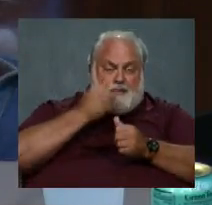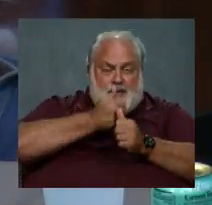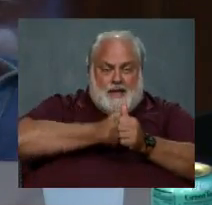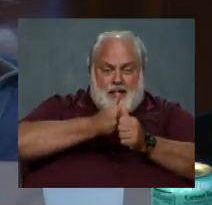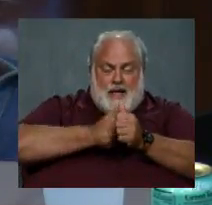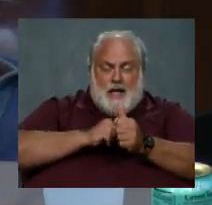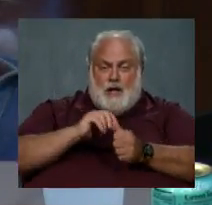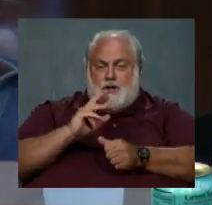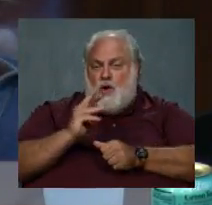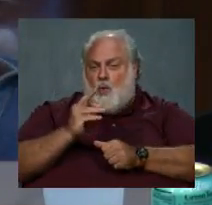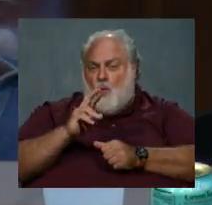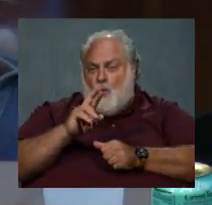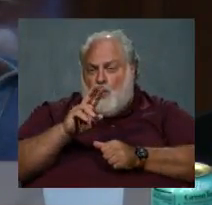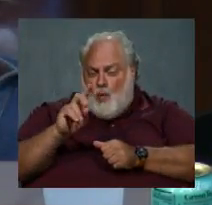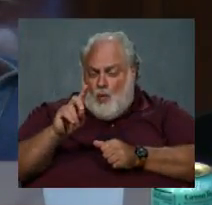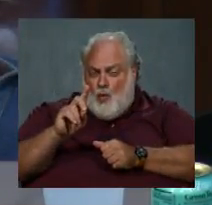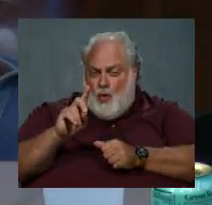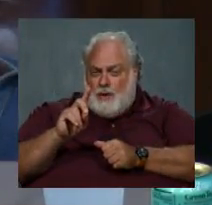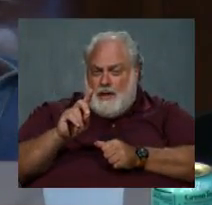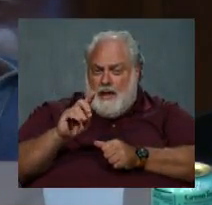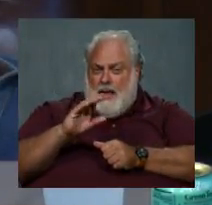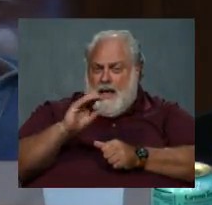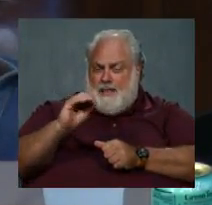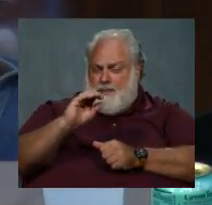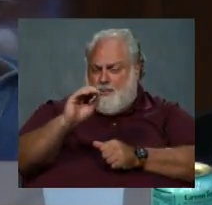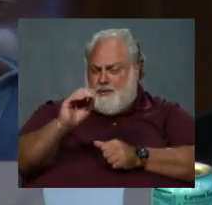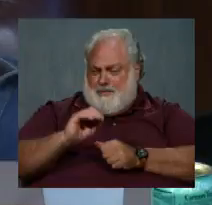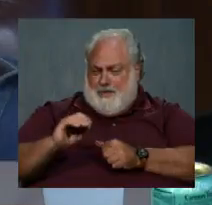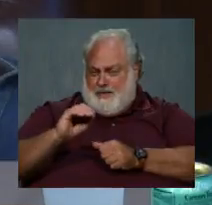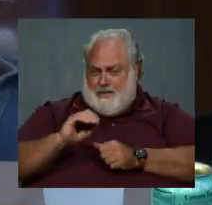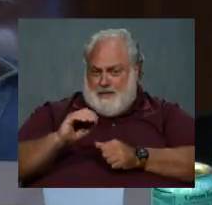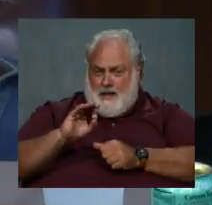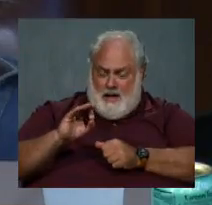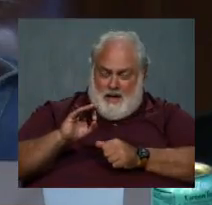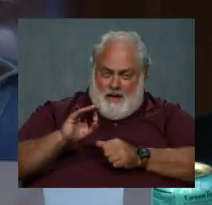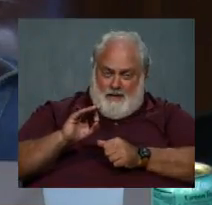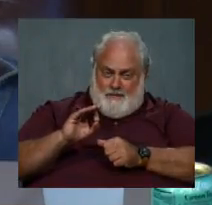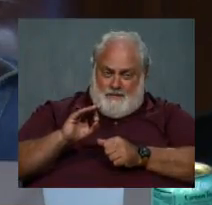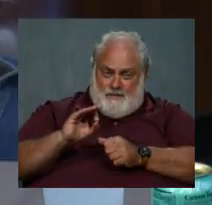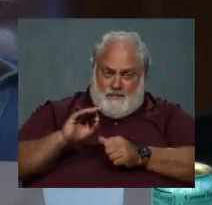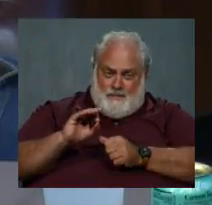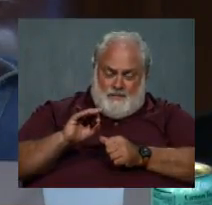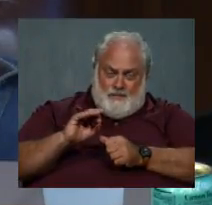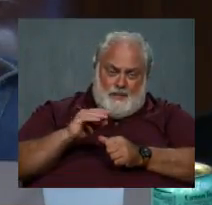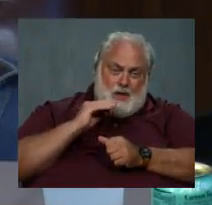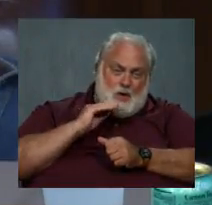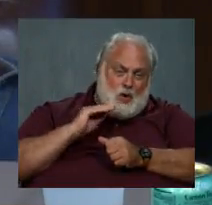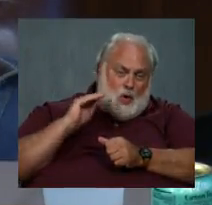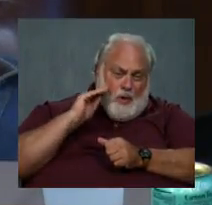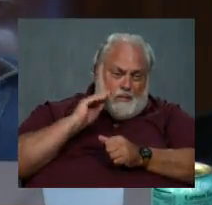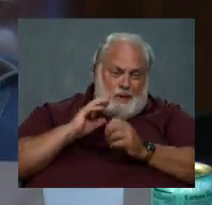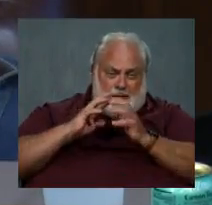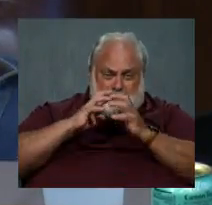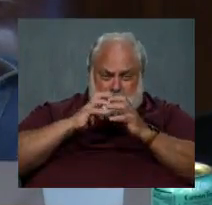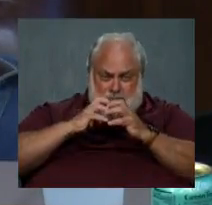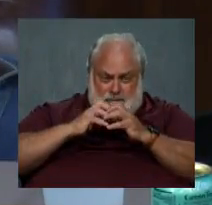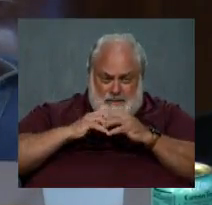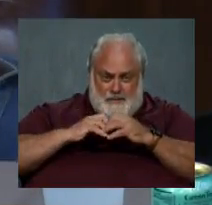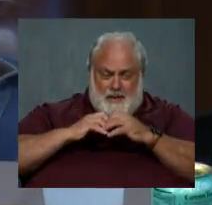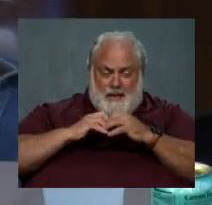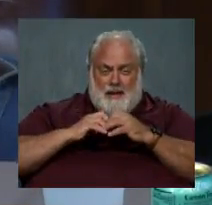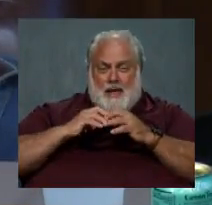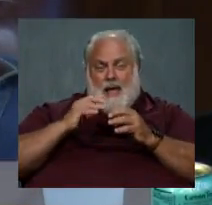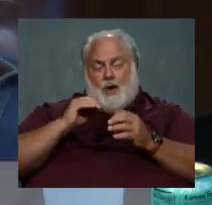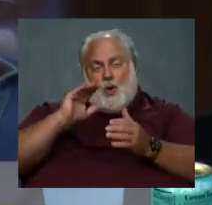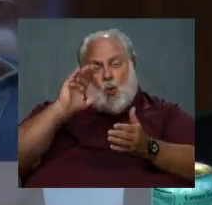are mathematically challenged, to give us percentages to date of the numbers that we've had demolished. And Victor, some point in time, or